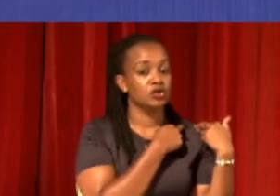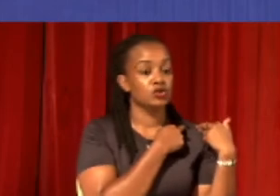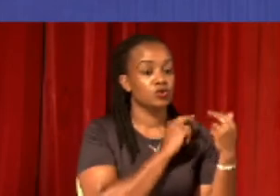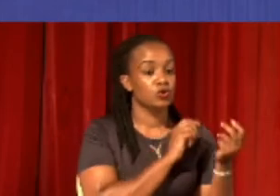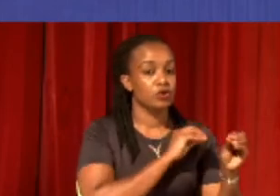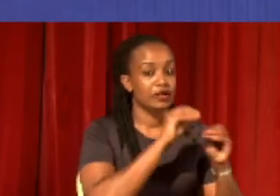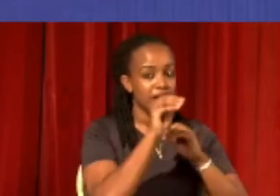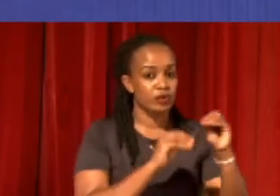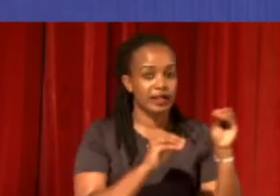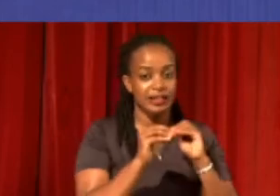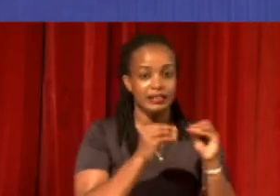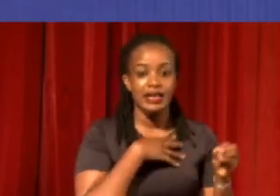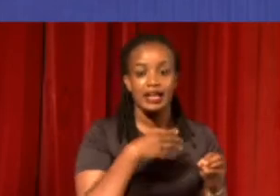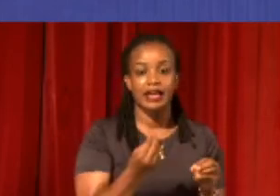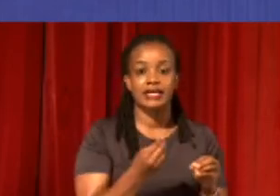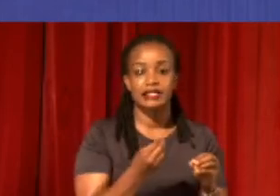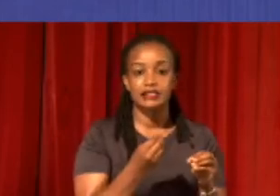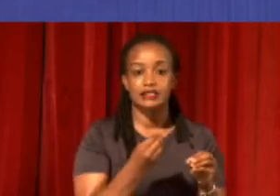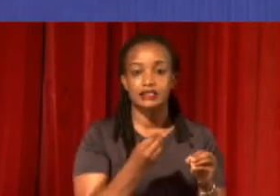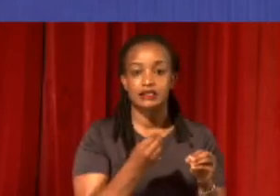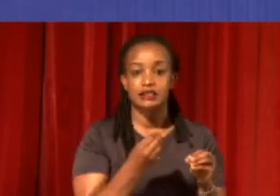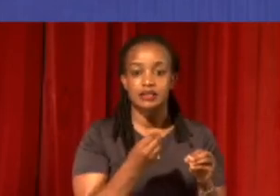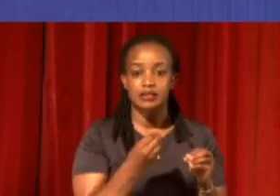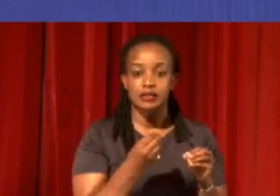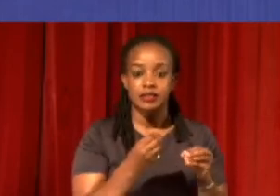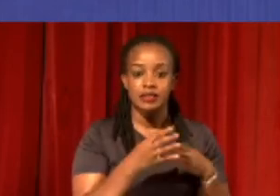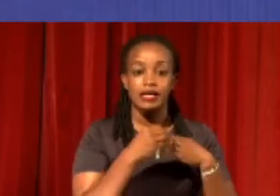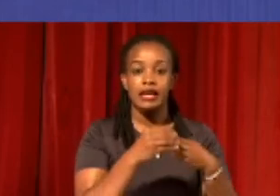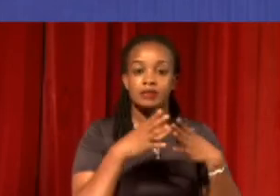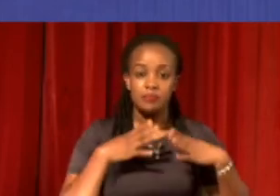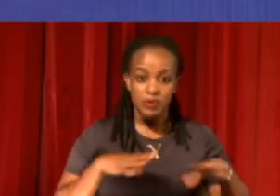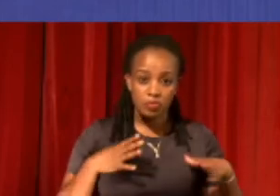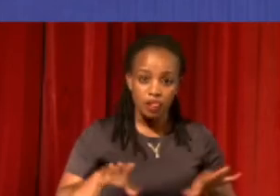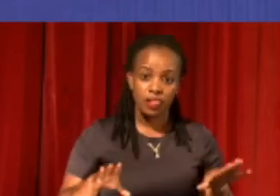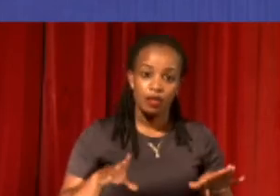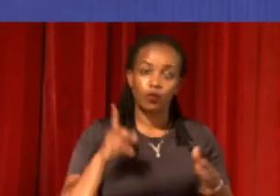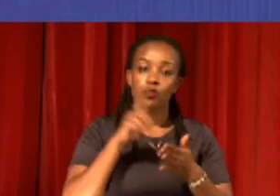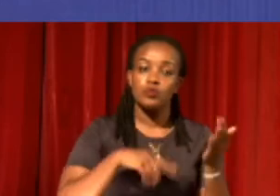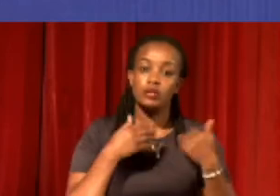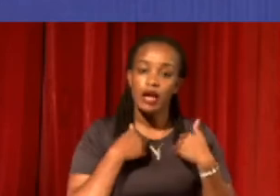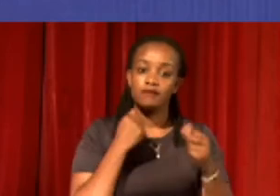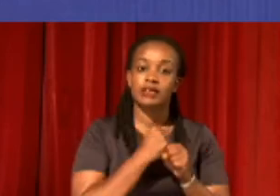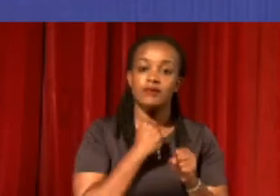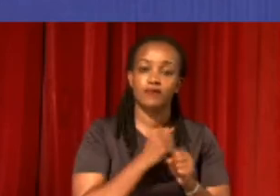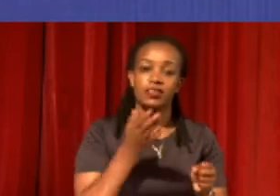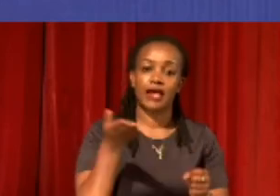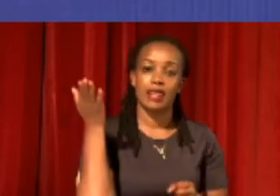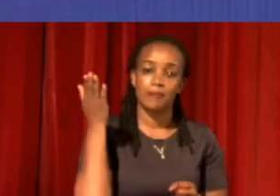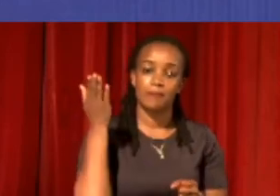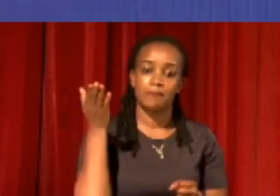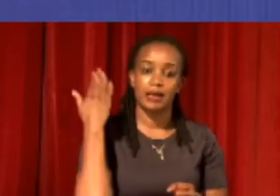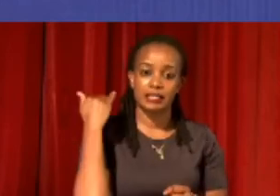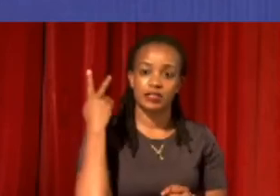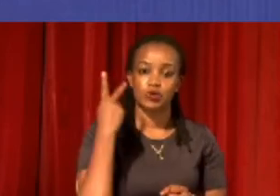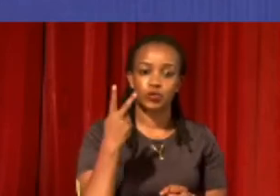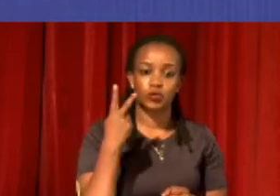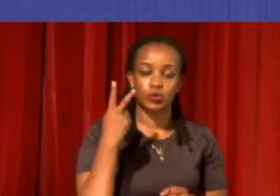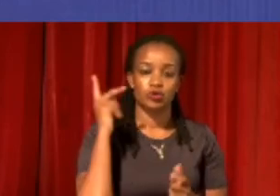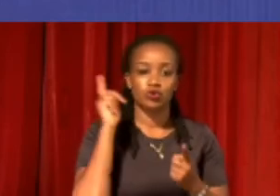So what we've been working on for the last 2-3 years at the commission is to try and align our music